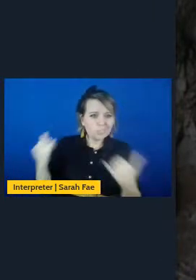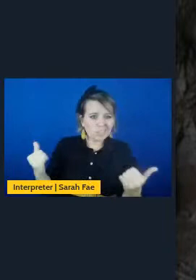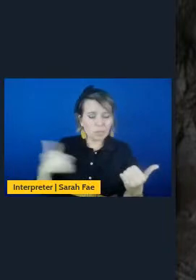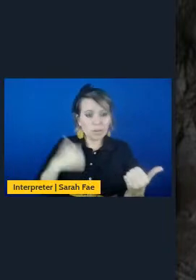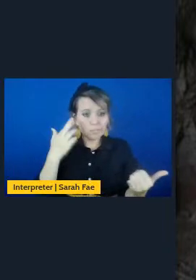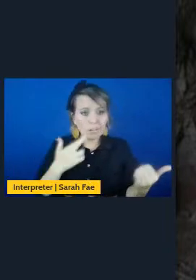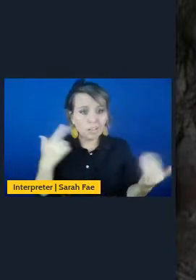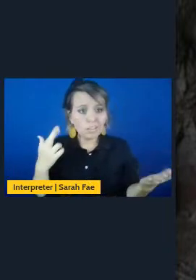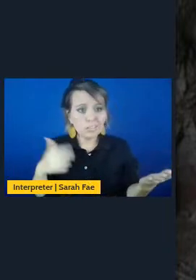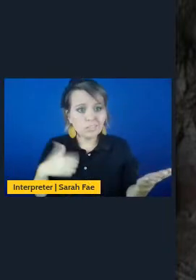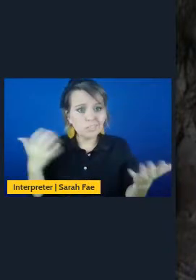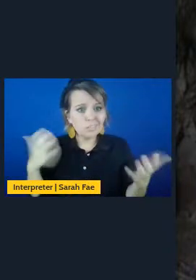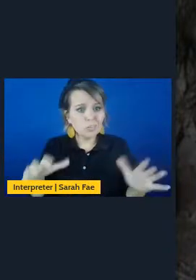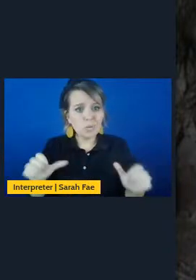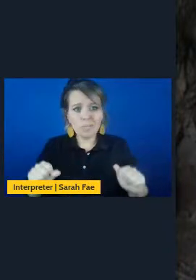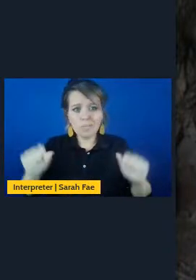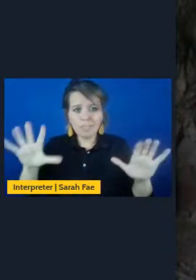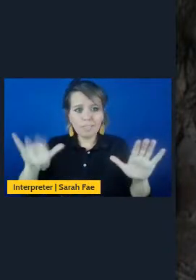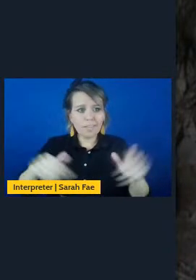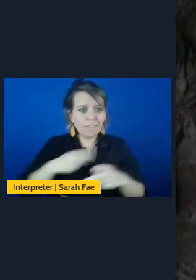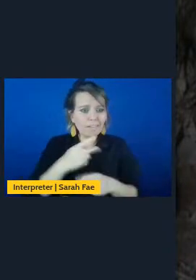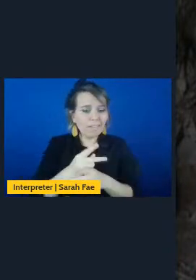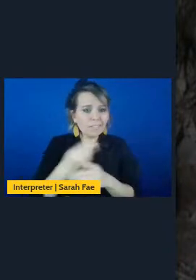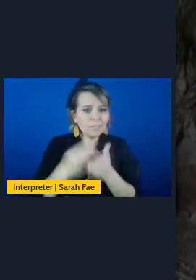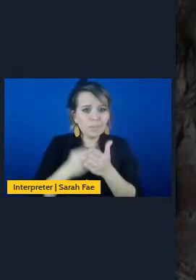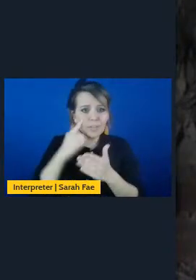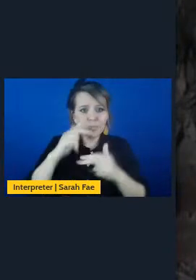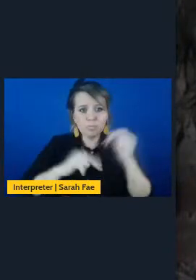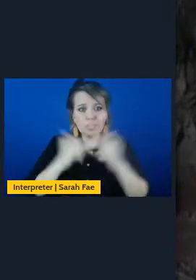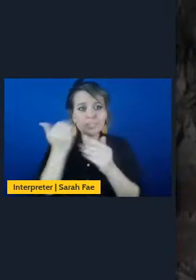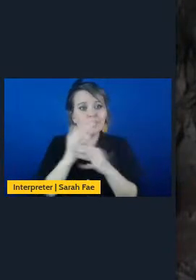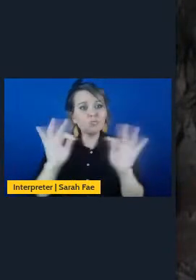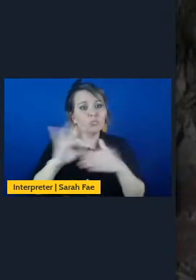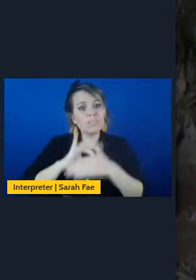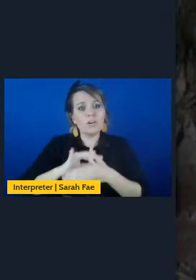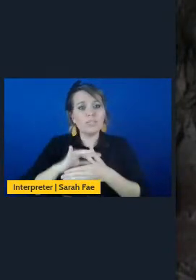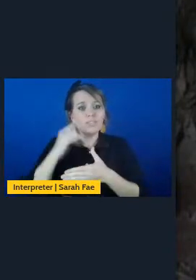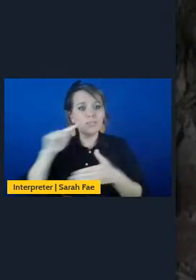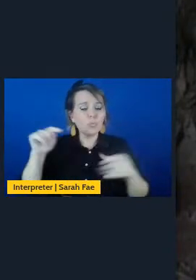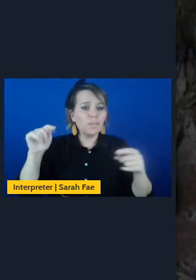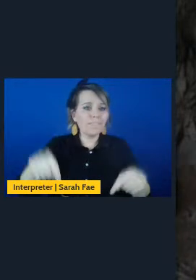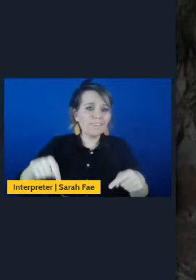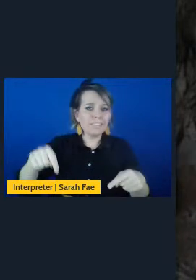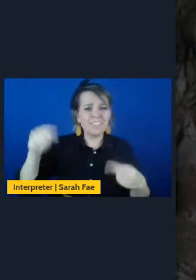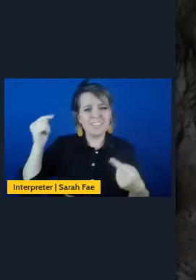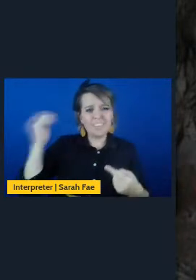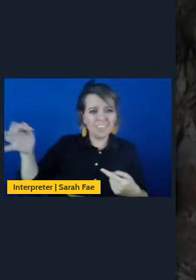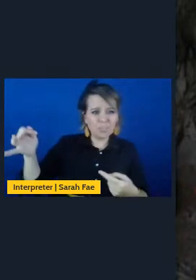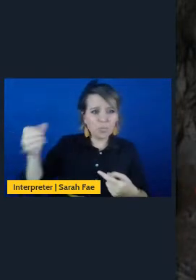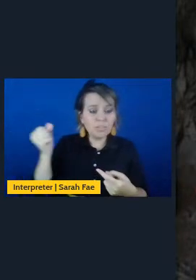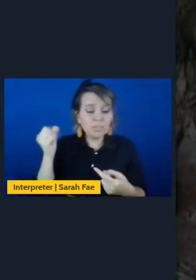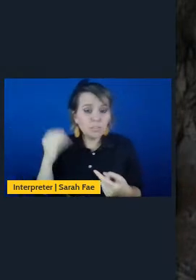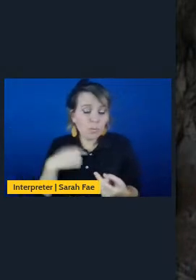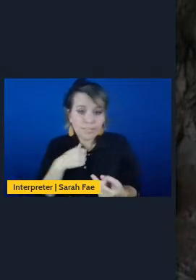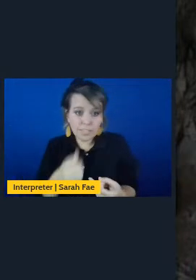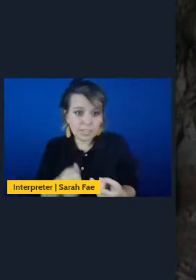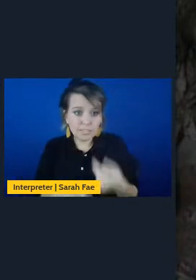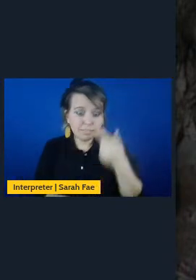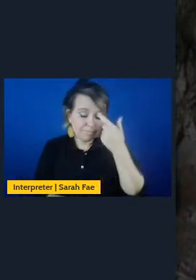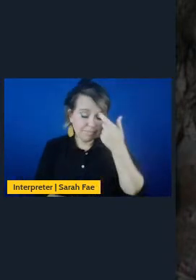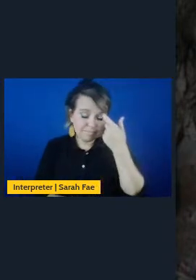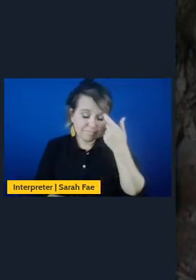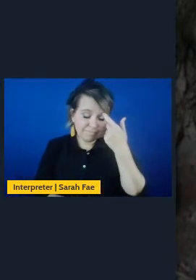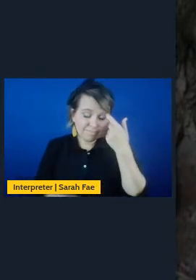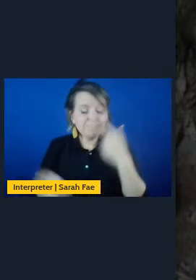I didn't want to spend that kind of money to build free content for this jackhole. So I didn't. Instead, I